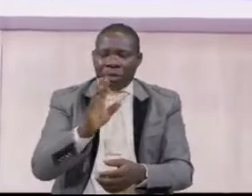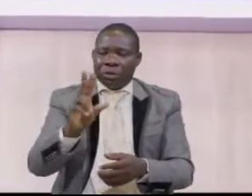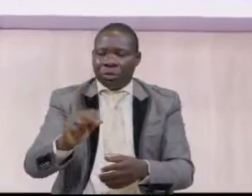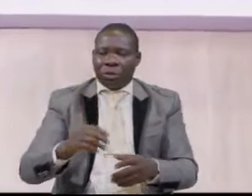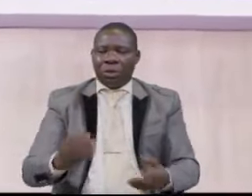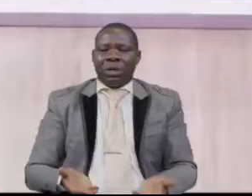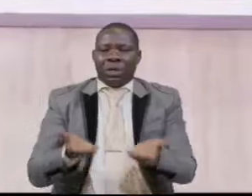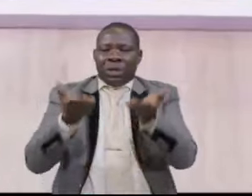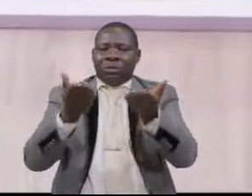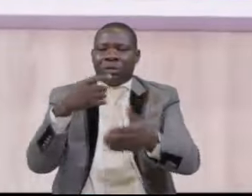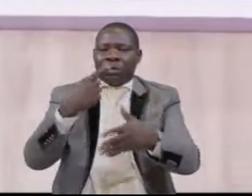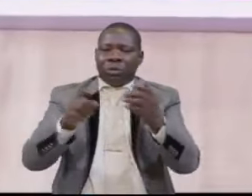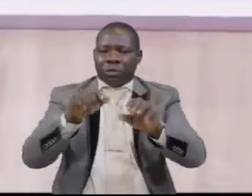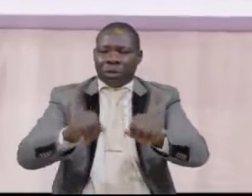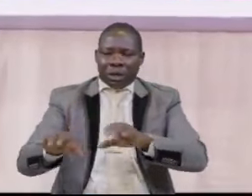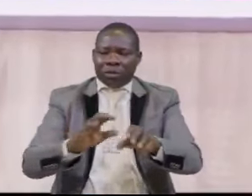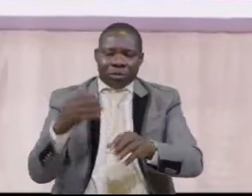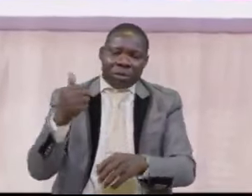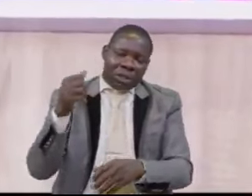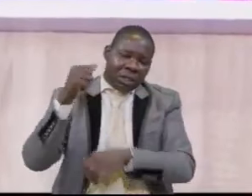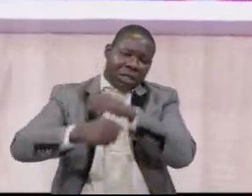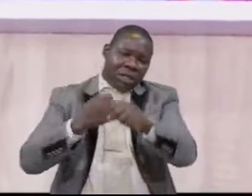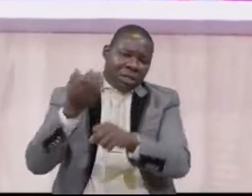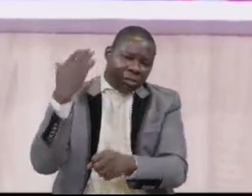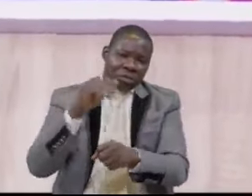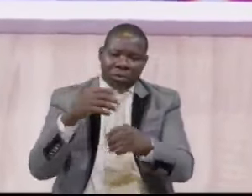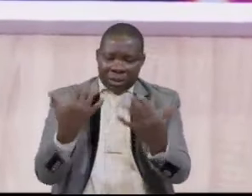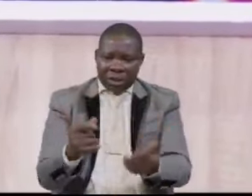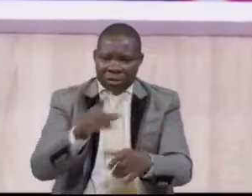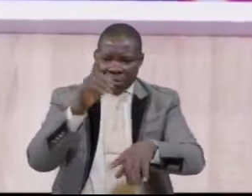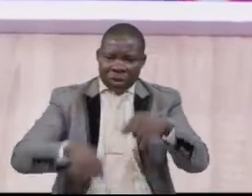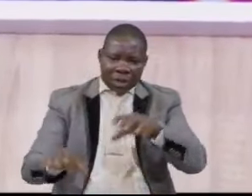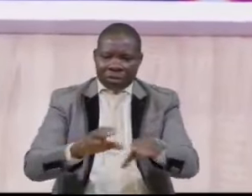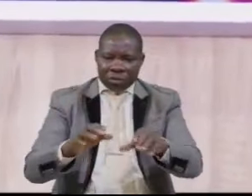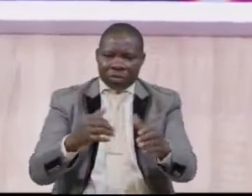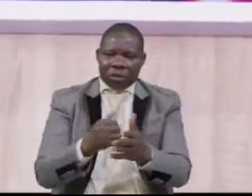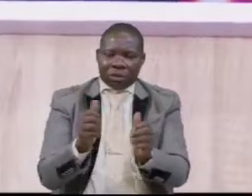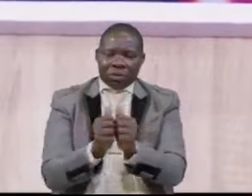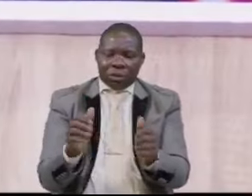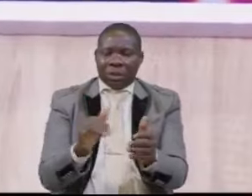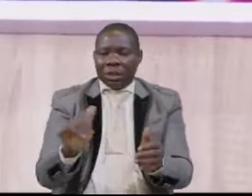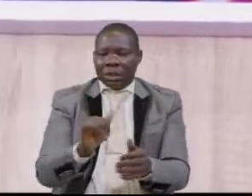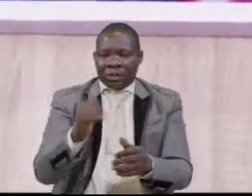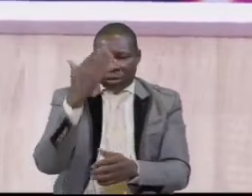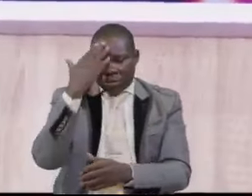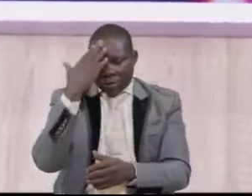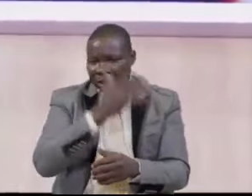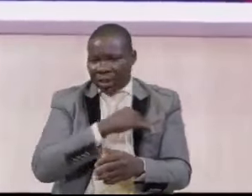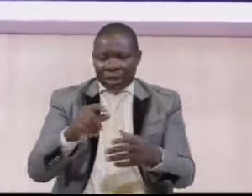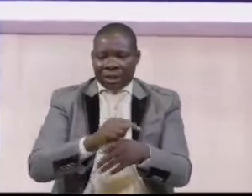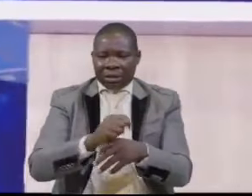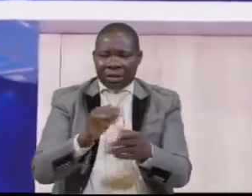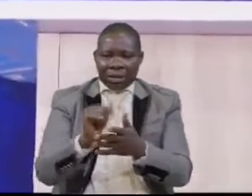years ago, you cannot do that now with the same knowledge and the same training that you had 10 years